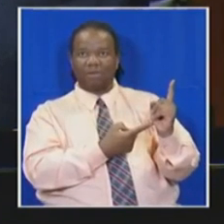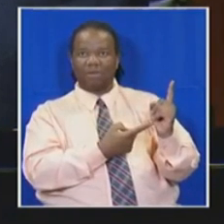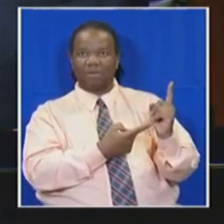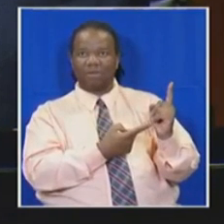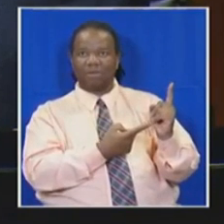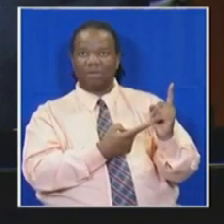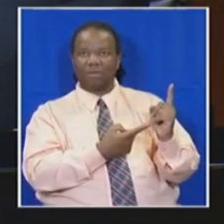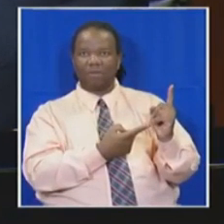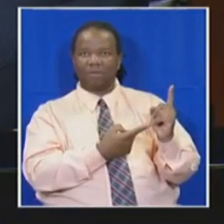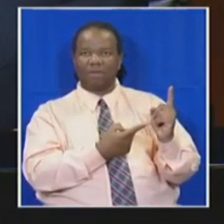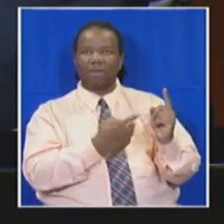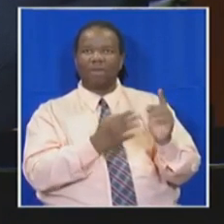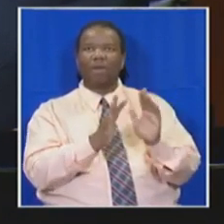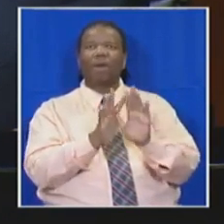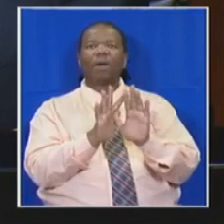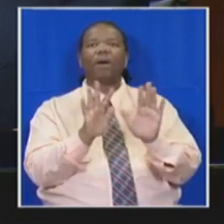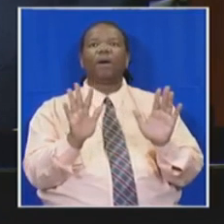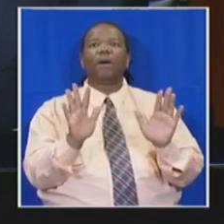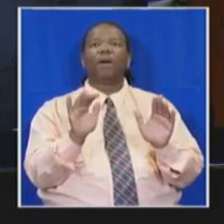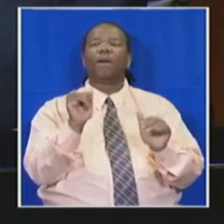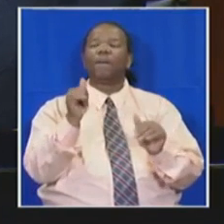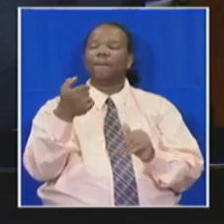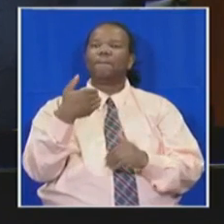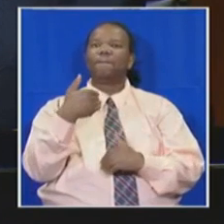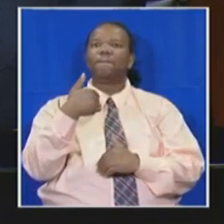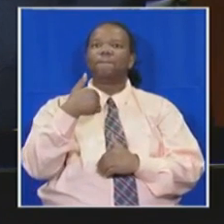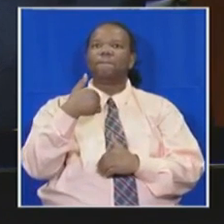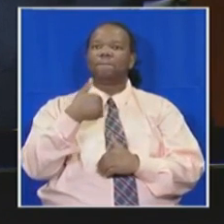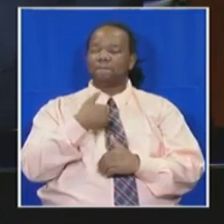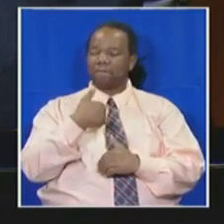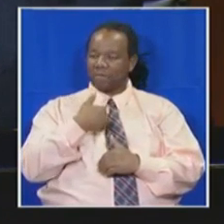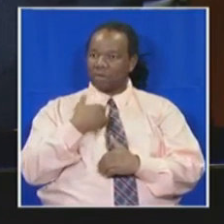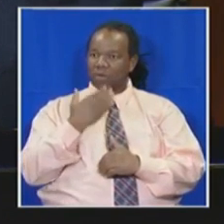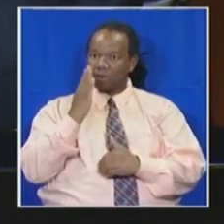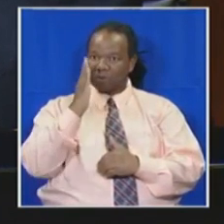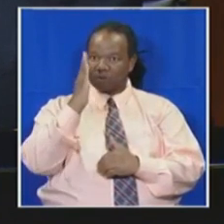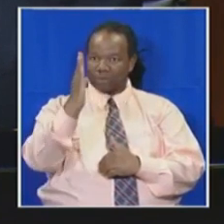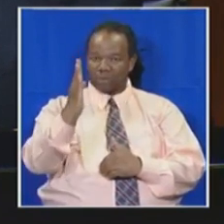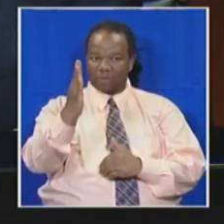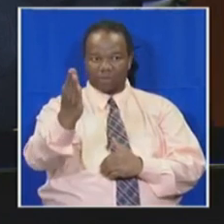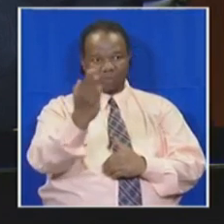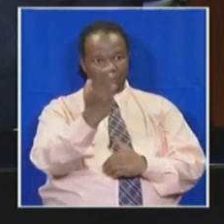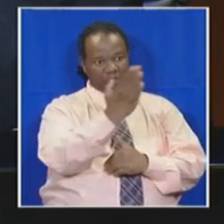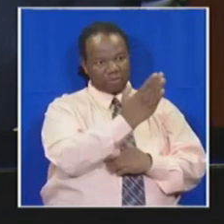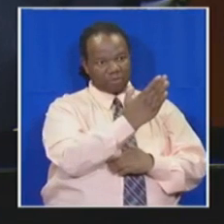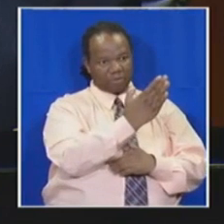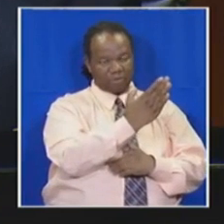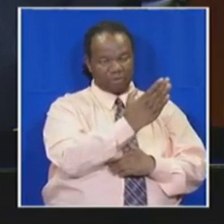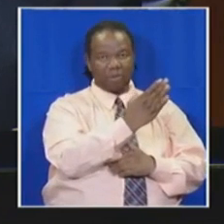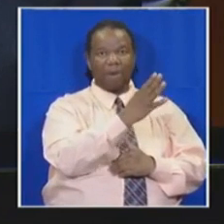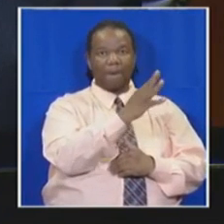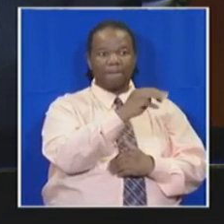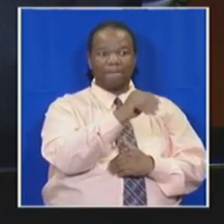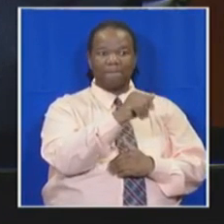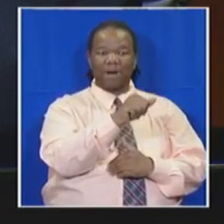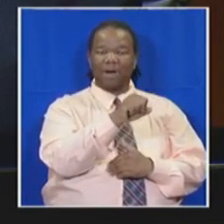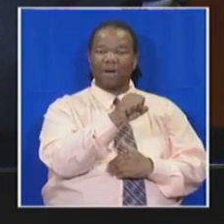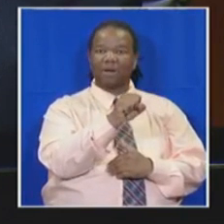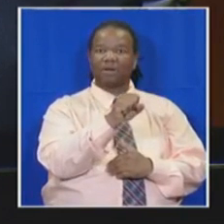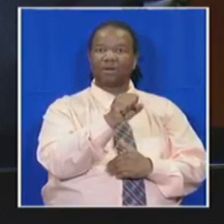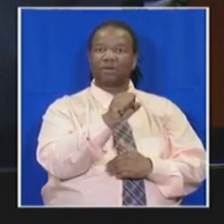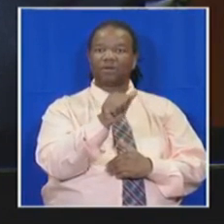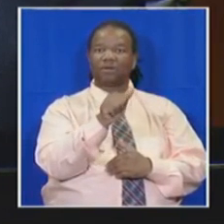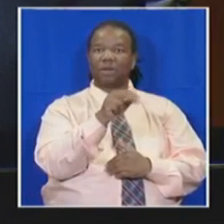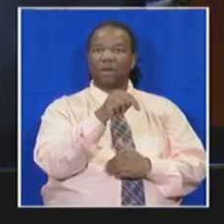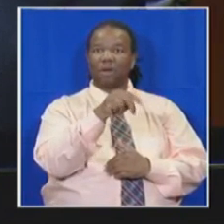No. It is for me, honourable members, it is for me to ask Honourable Masango whether if she's prepared to take a question. Honourable Masango, are you prepared to take a